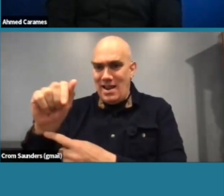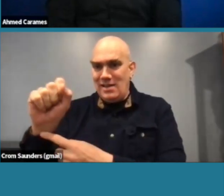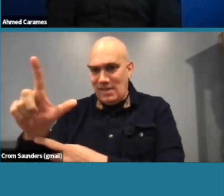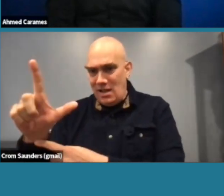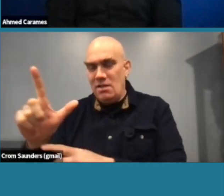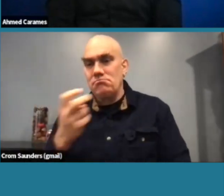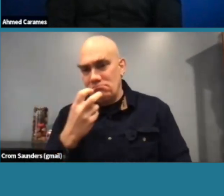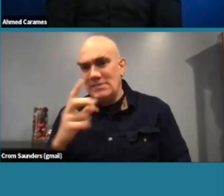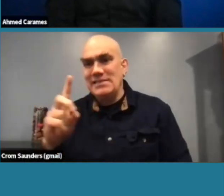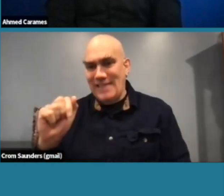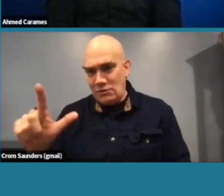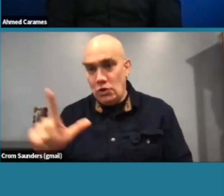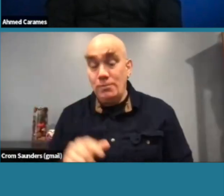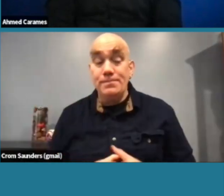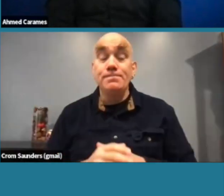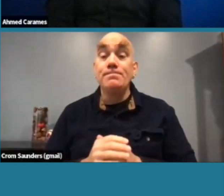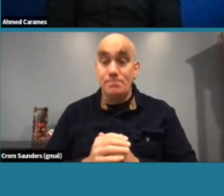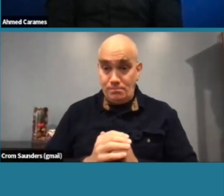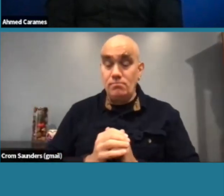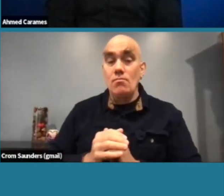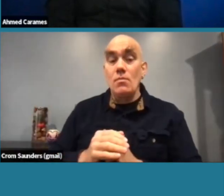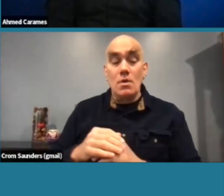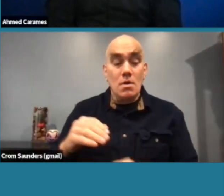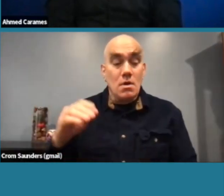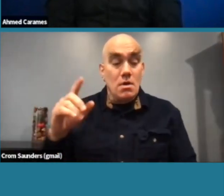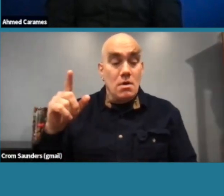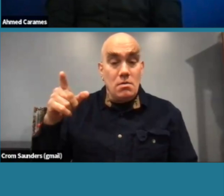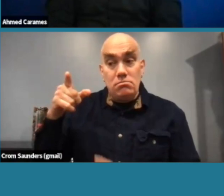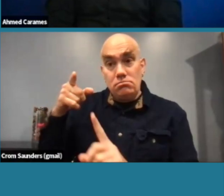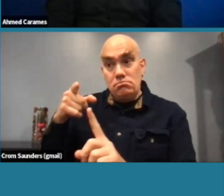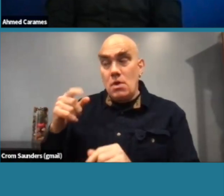of Artistic Sign Language, often known as DASL.